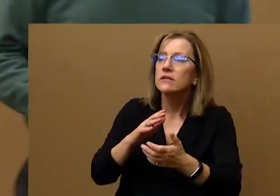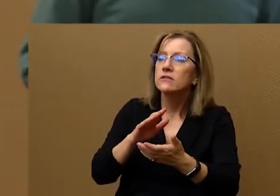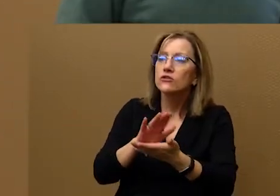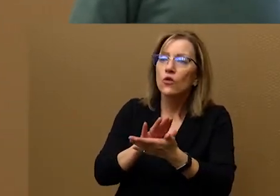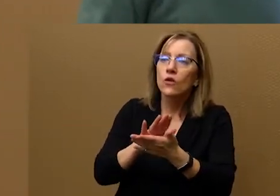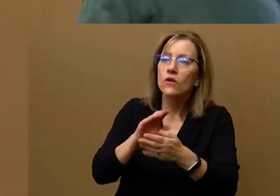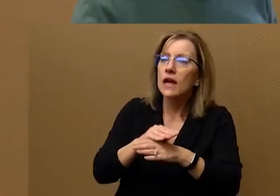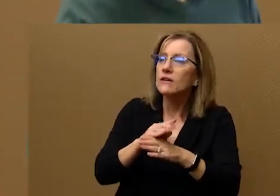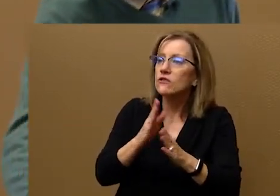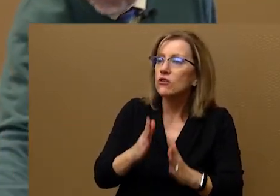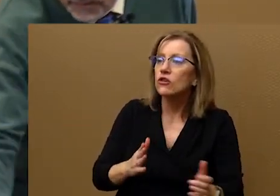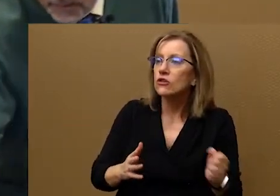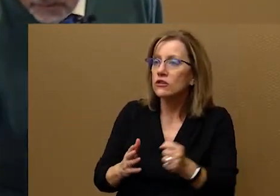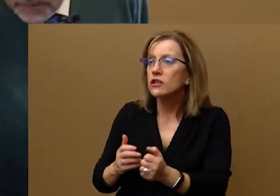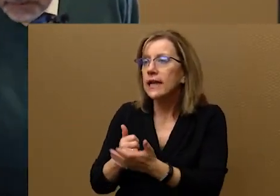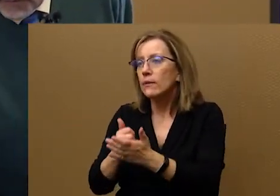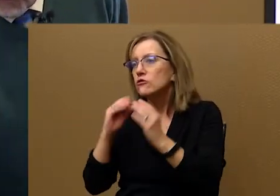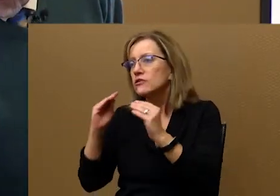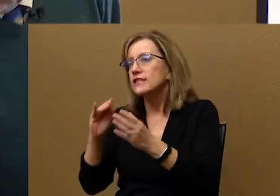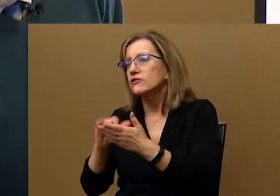ideal.